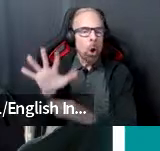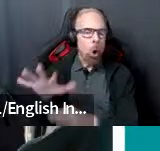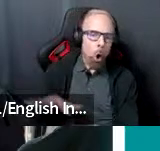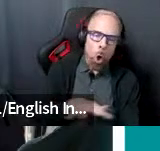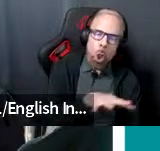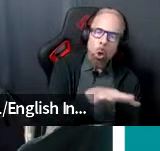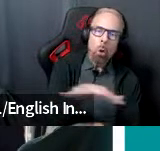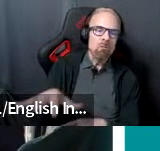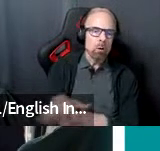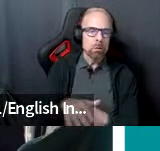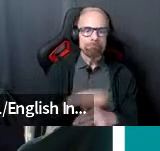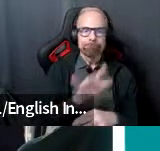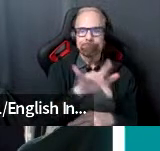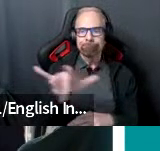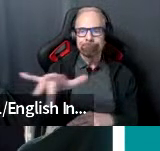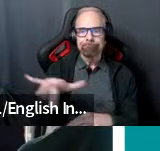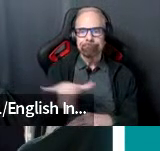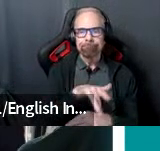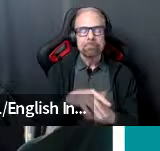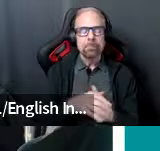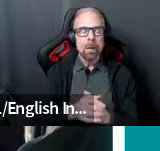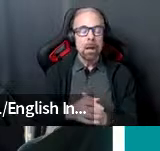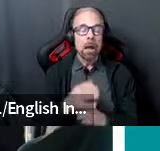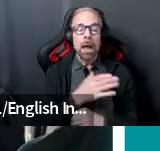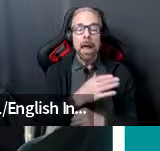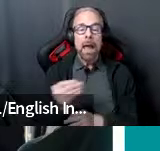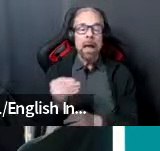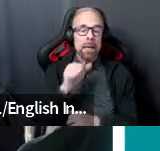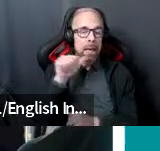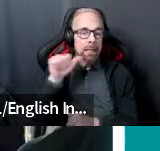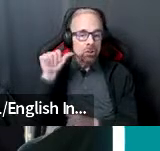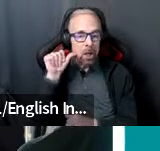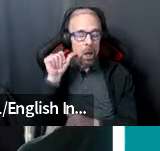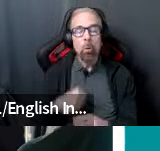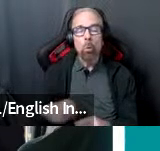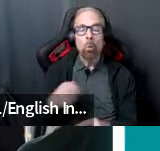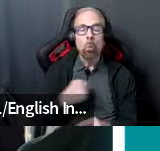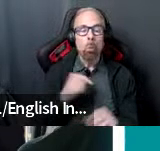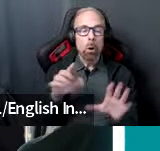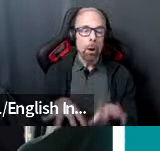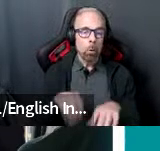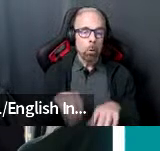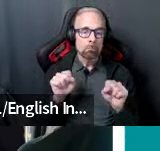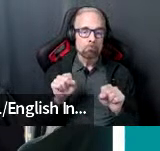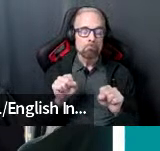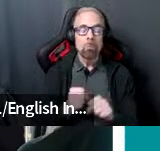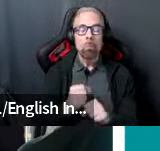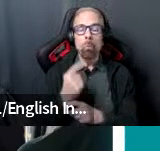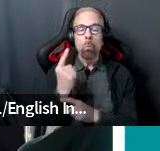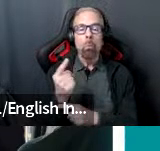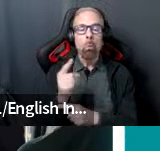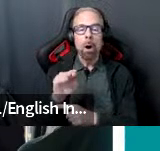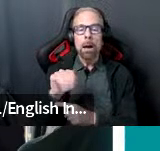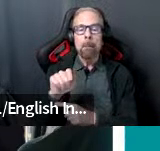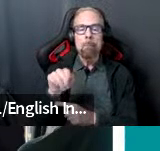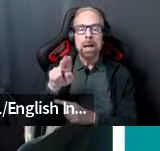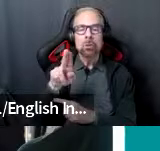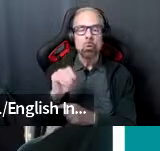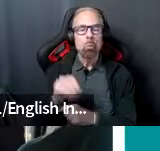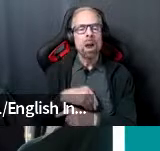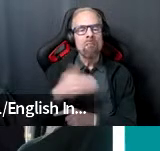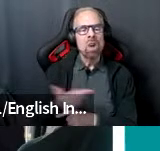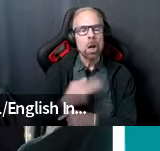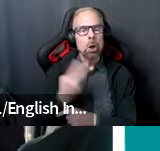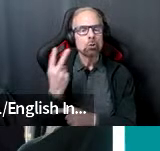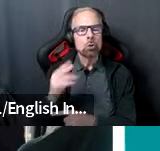place. And yesterday we hosted one of the Metro, we invited 2 of the